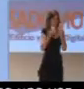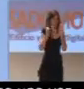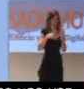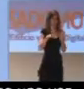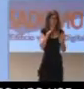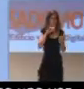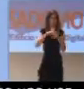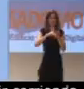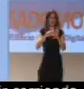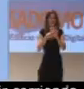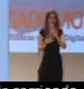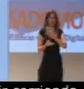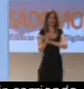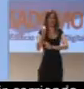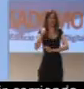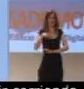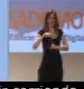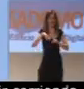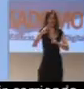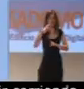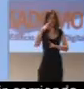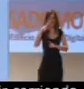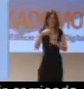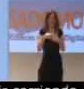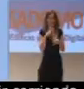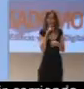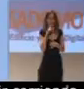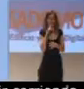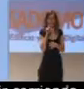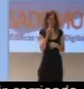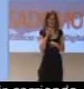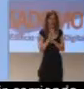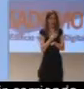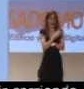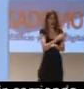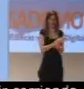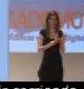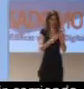minimizing the adaptation.